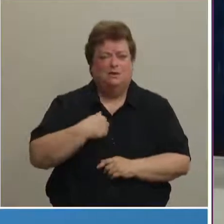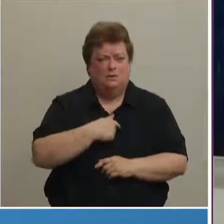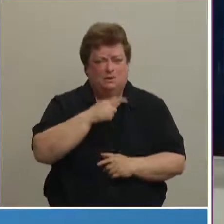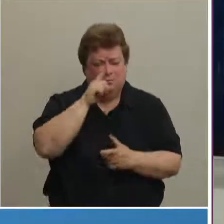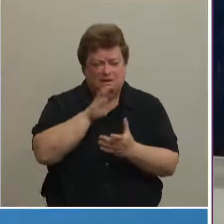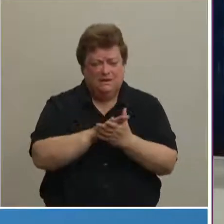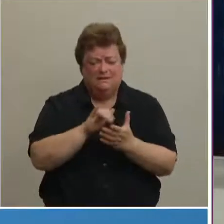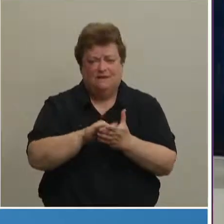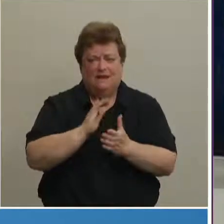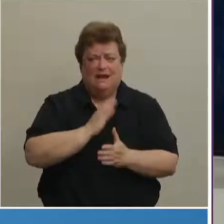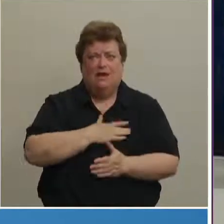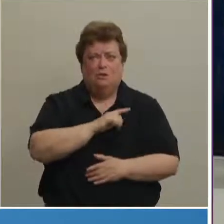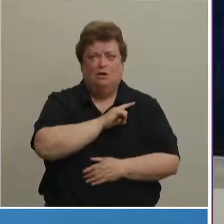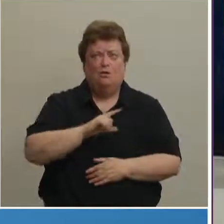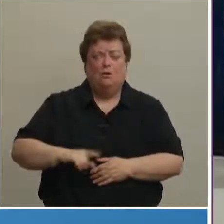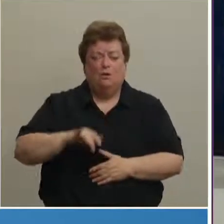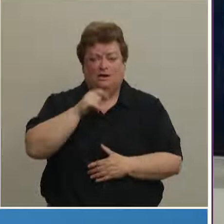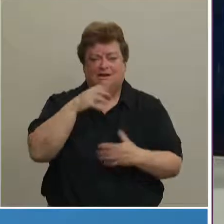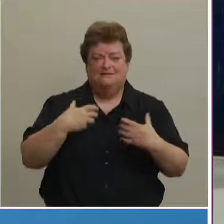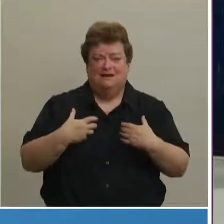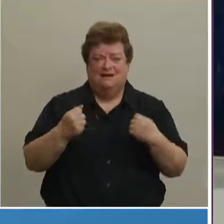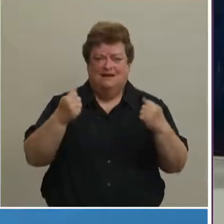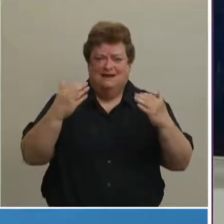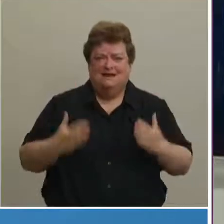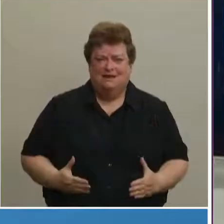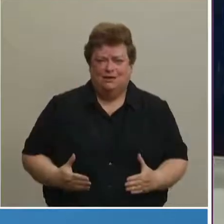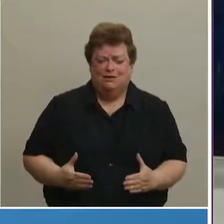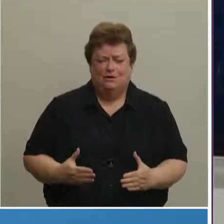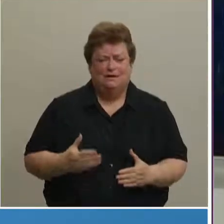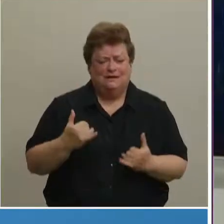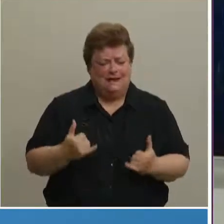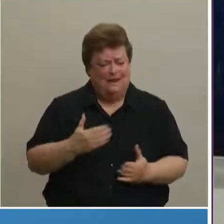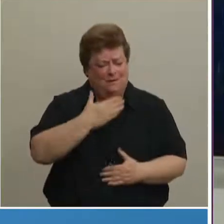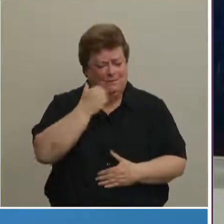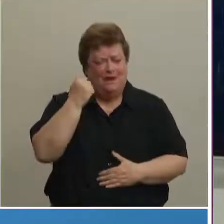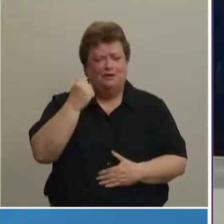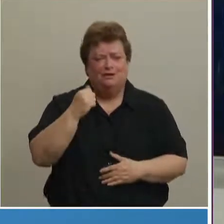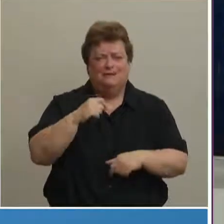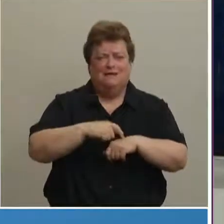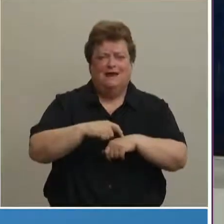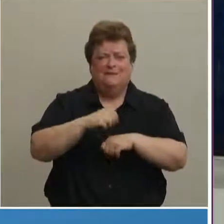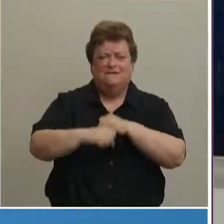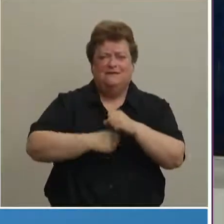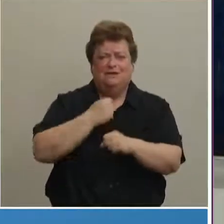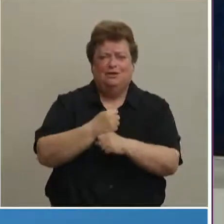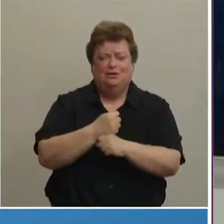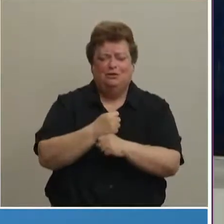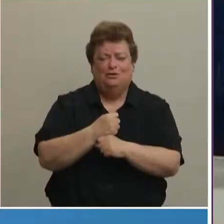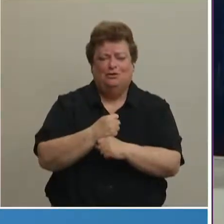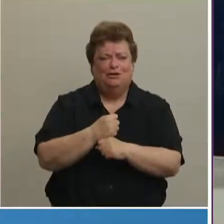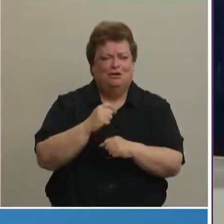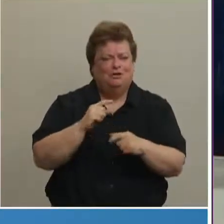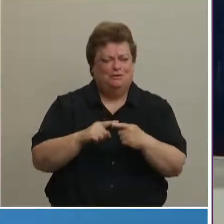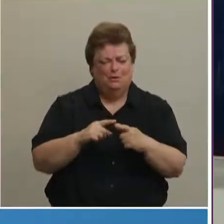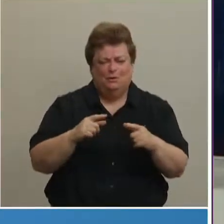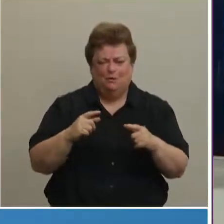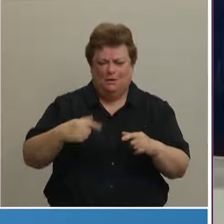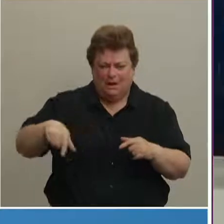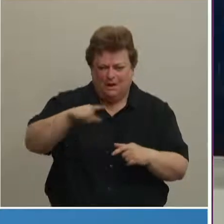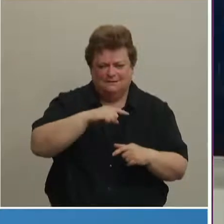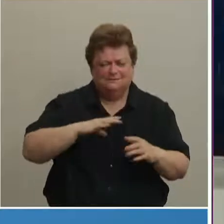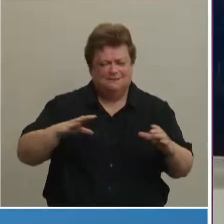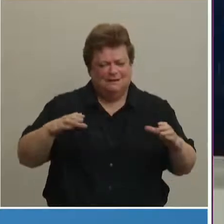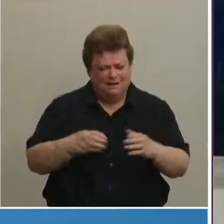that our Lord is a healer, and we think what better season it is for us to come together and